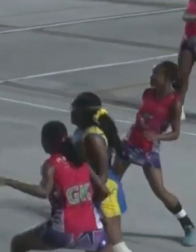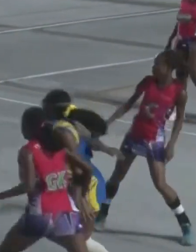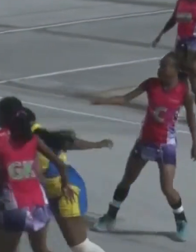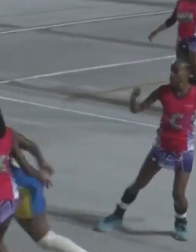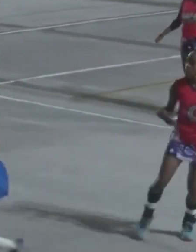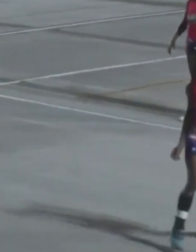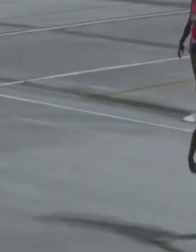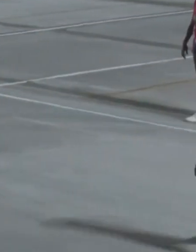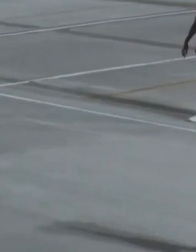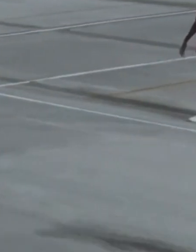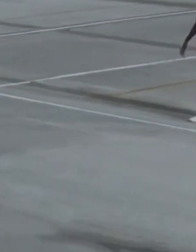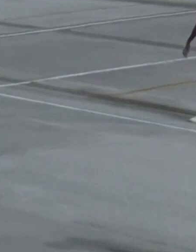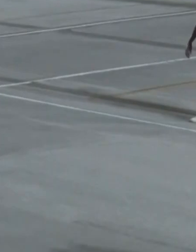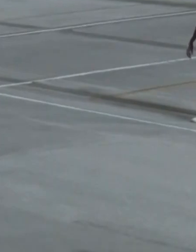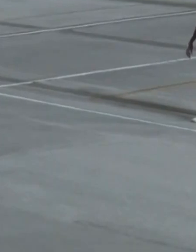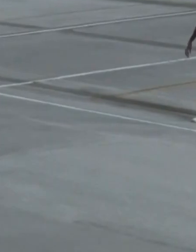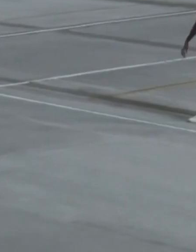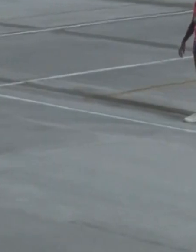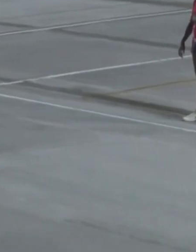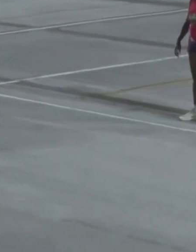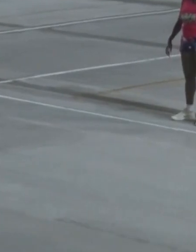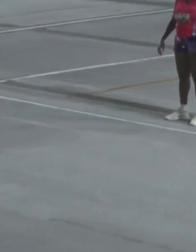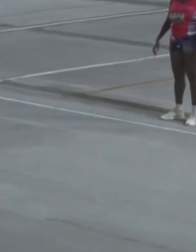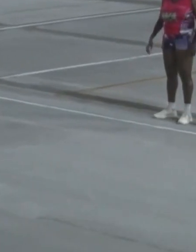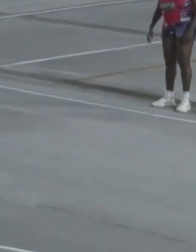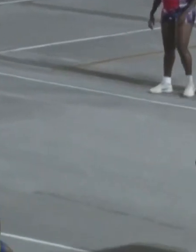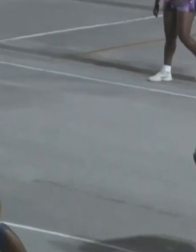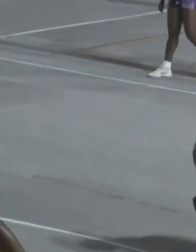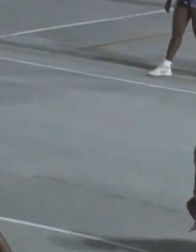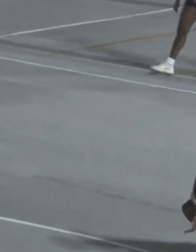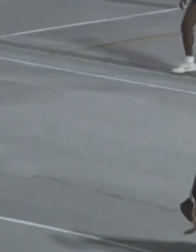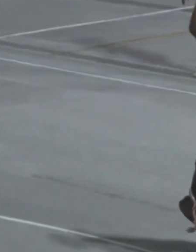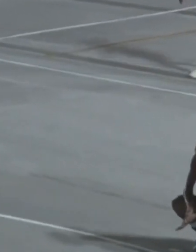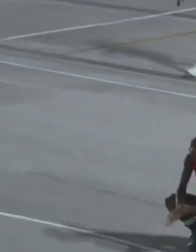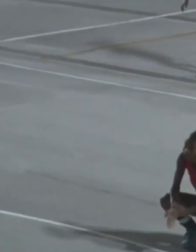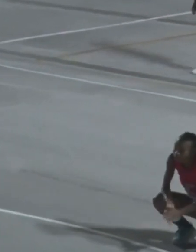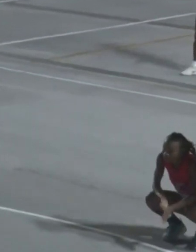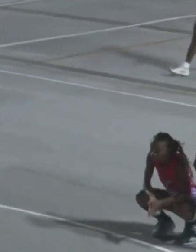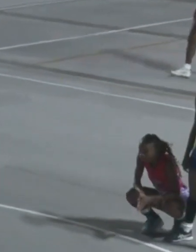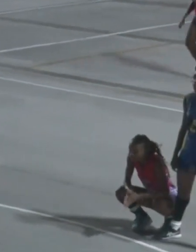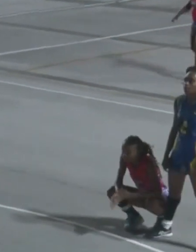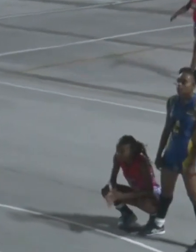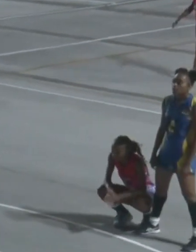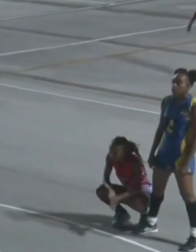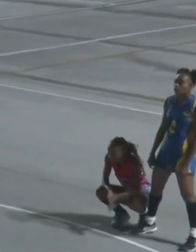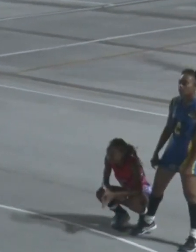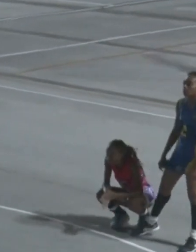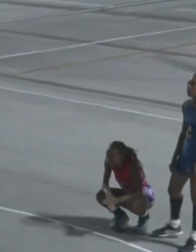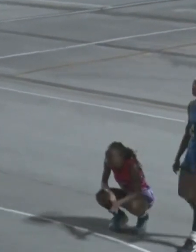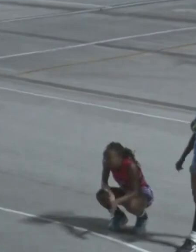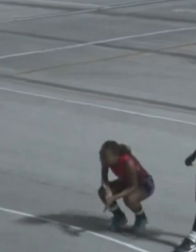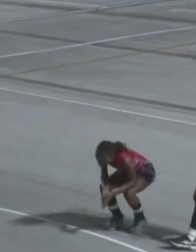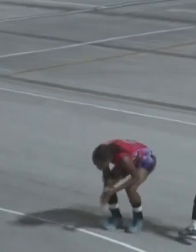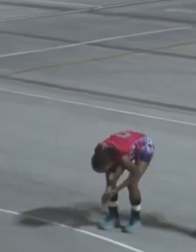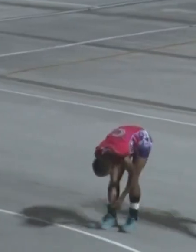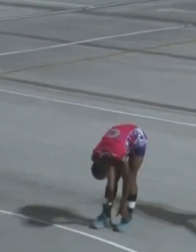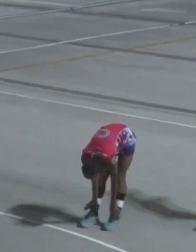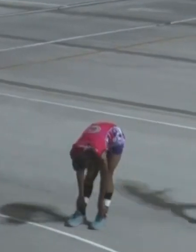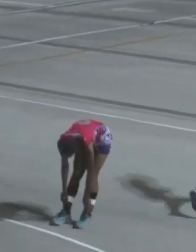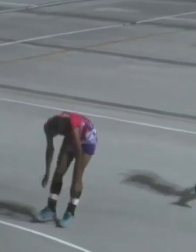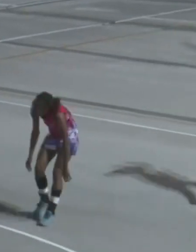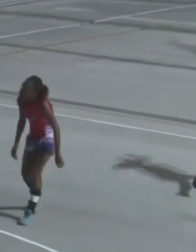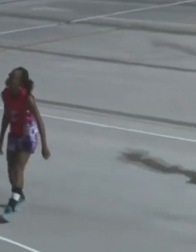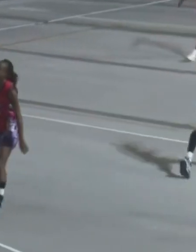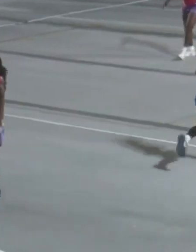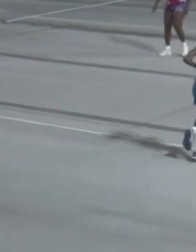notch. Look at this pass from the wing attack. Marvelous. Gets the appreciation from the crowd, and Waldron in excellent